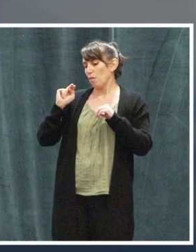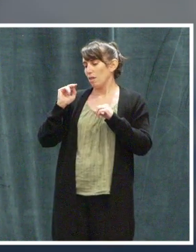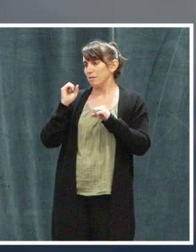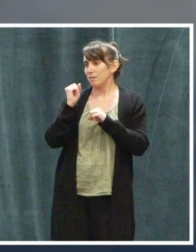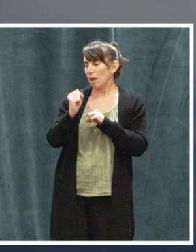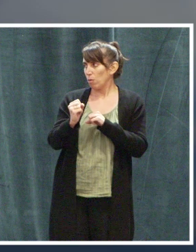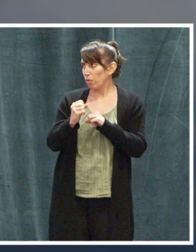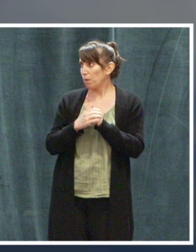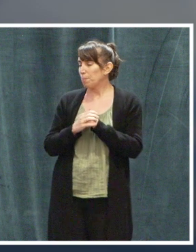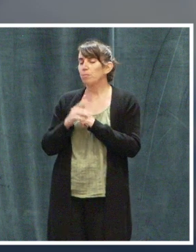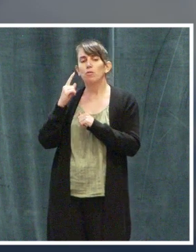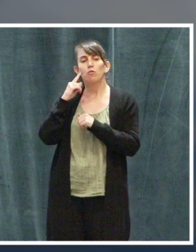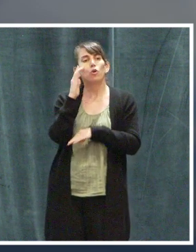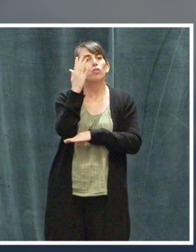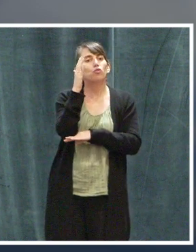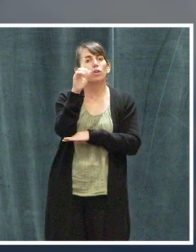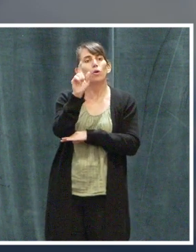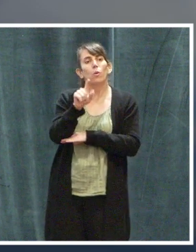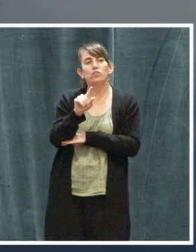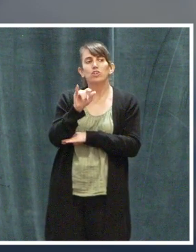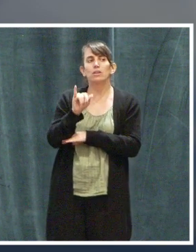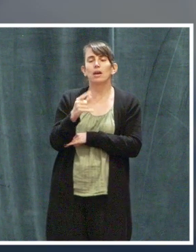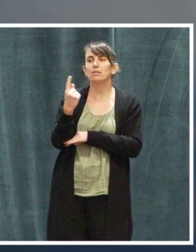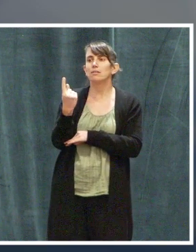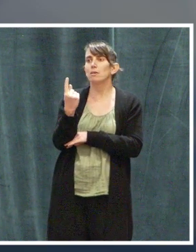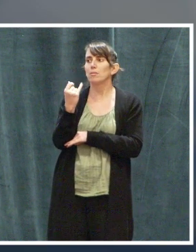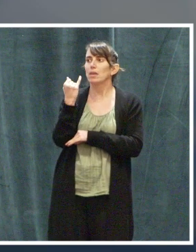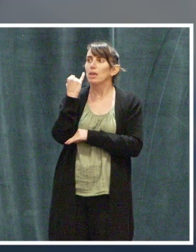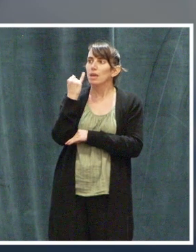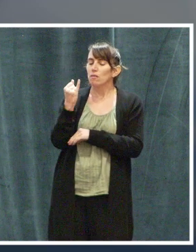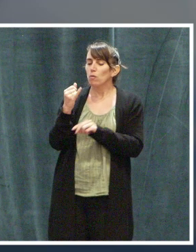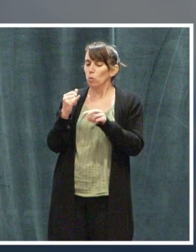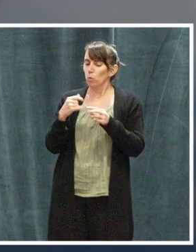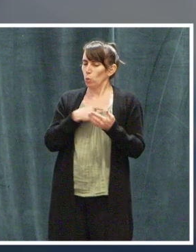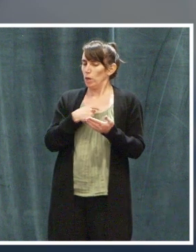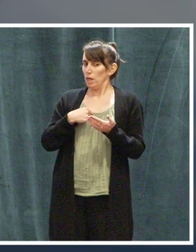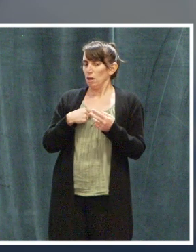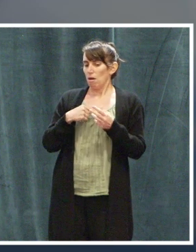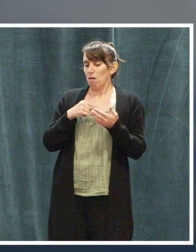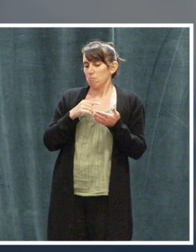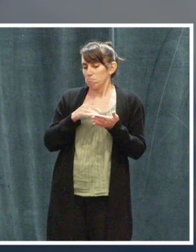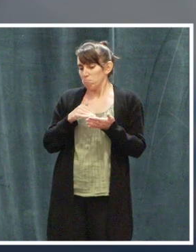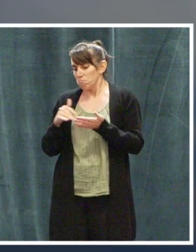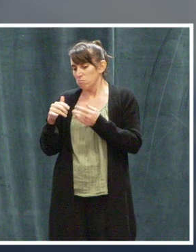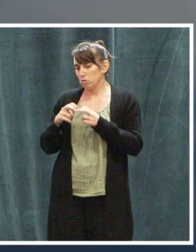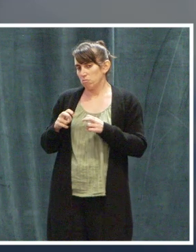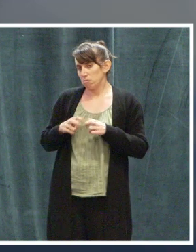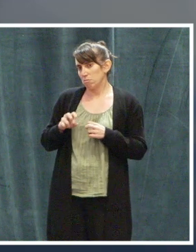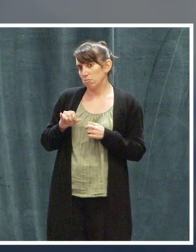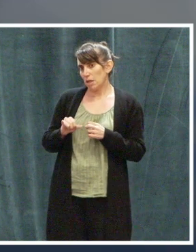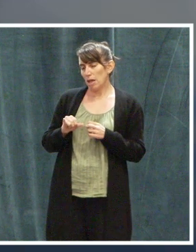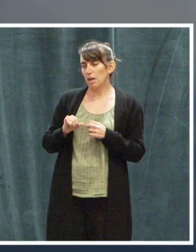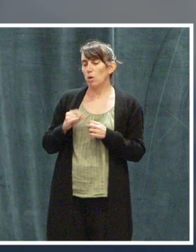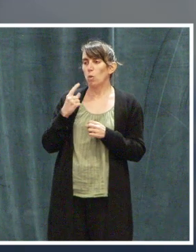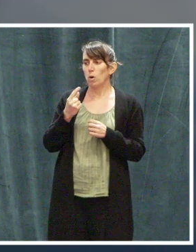For the tree question, that's actually something that we're looking very closely at. One of the